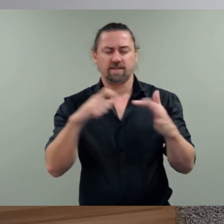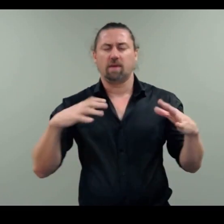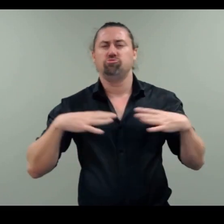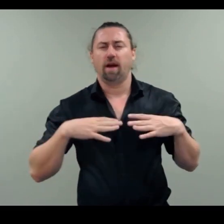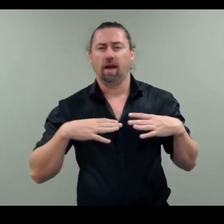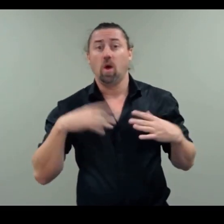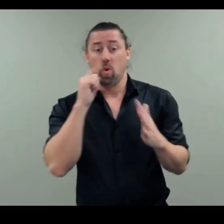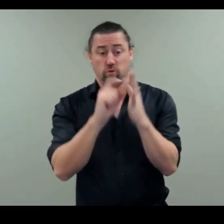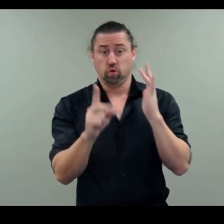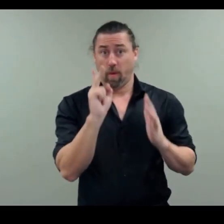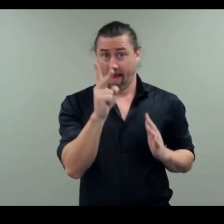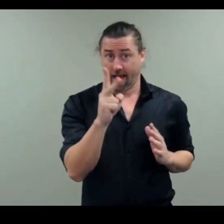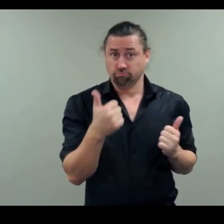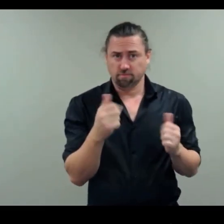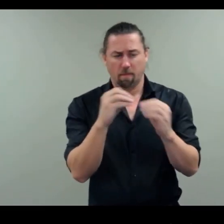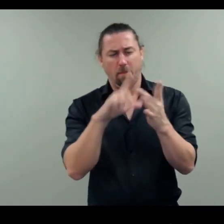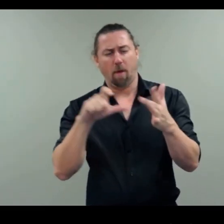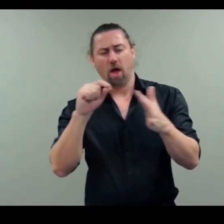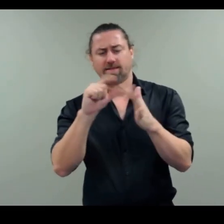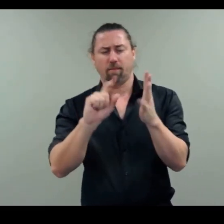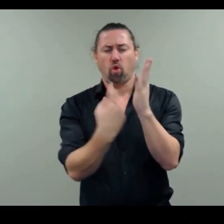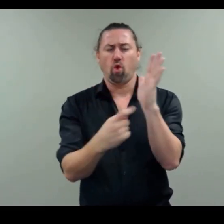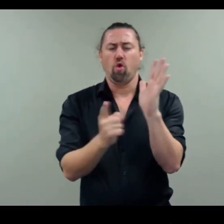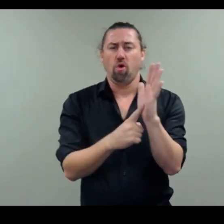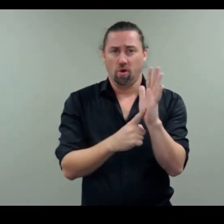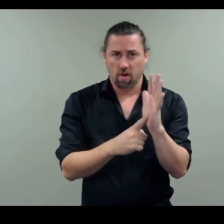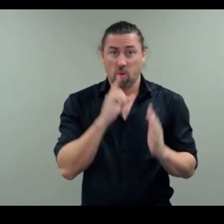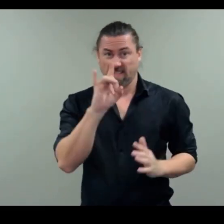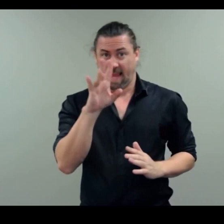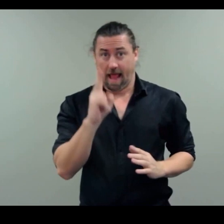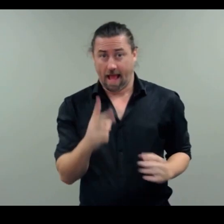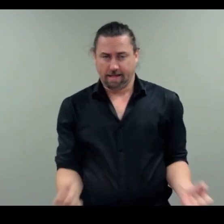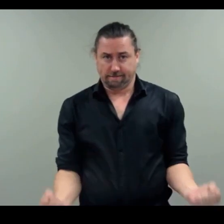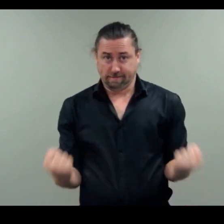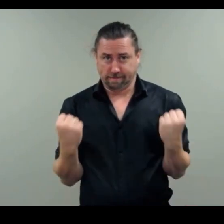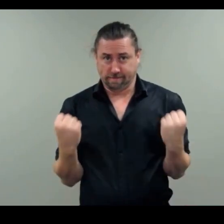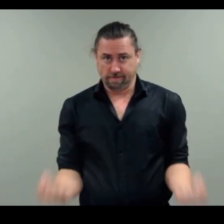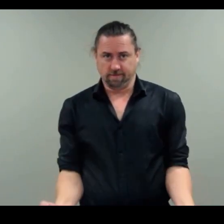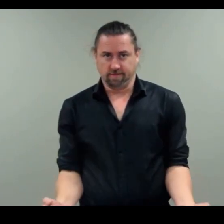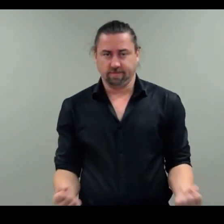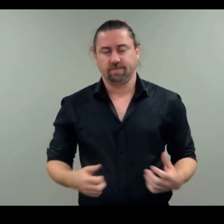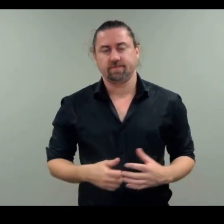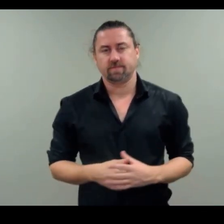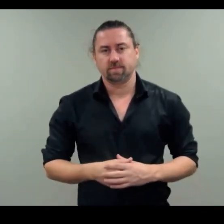Let's have 30 seconds of rest and then perform the bicep curl exercise another 10 times.